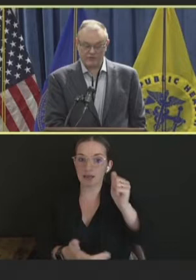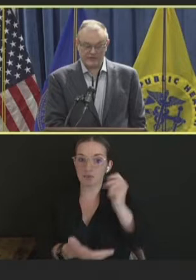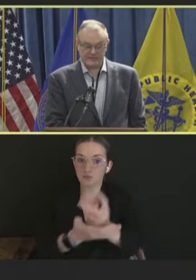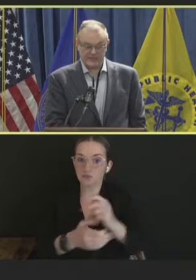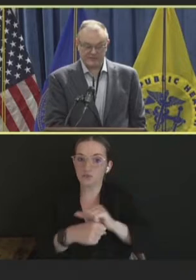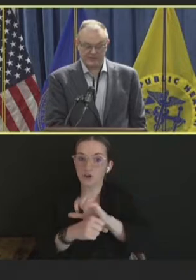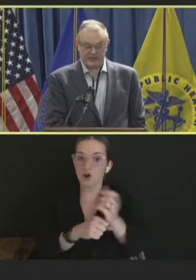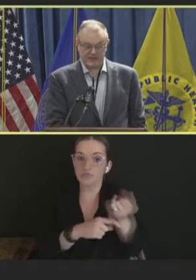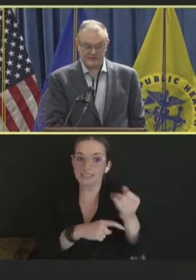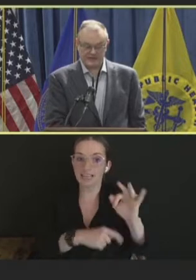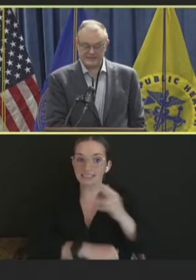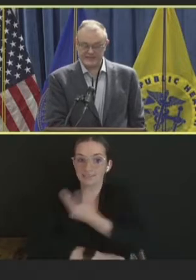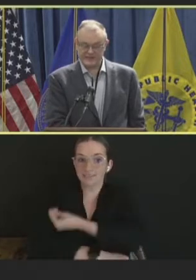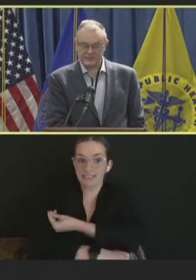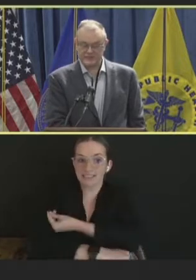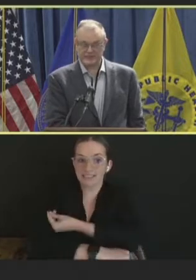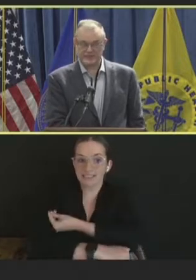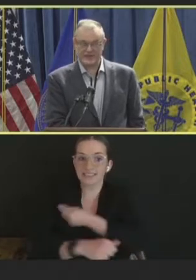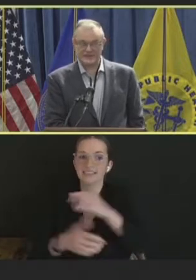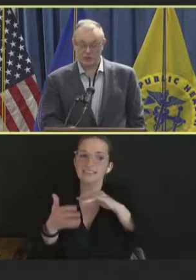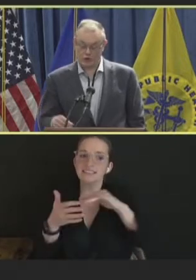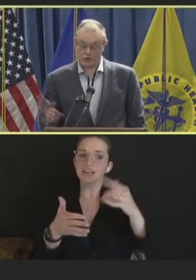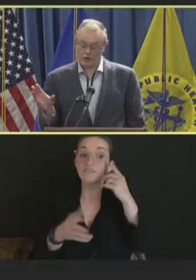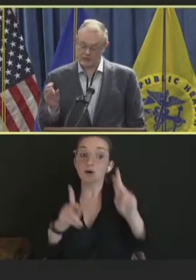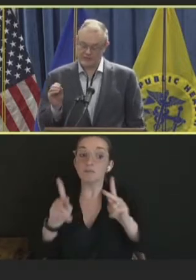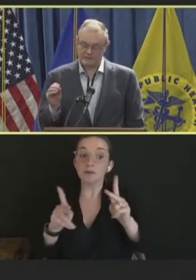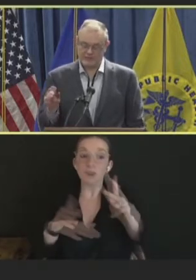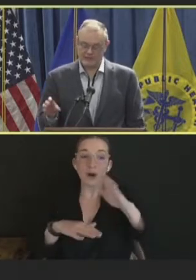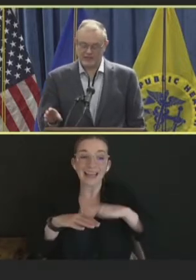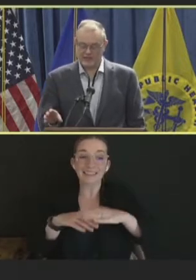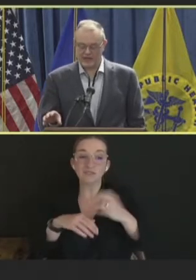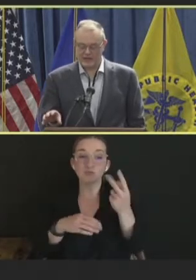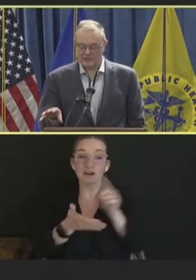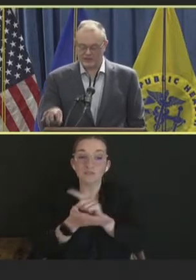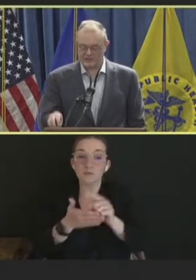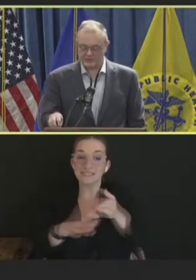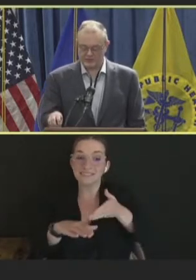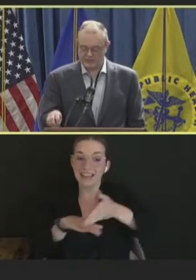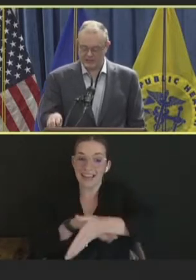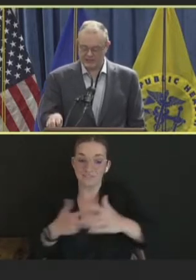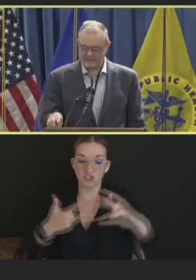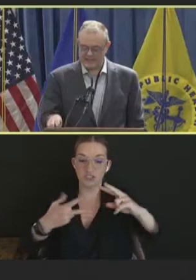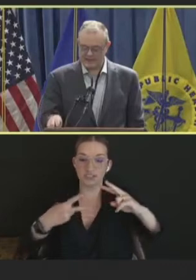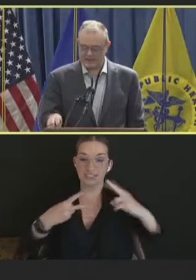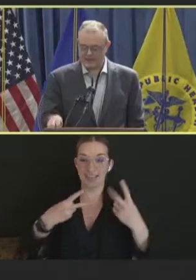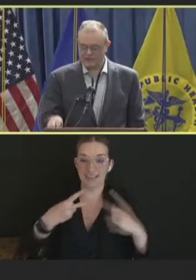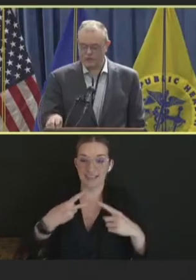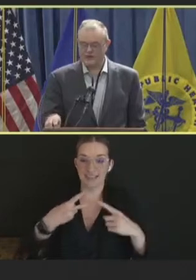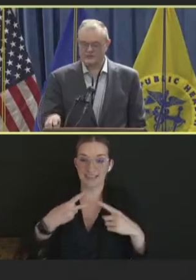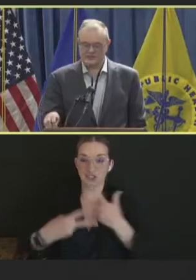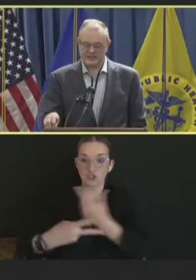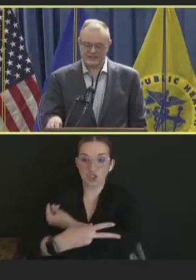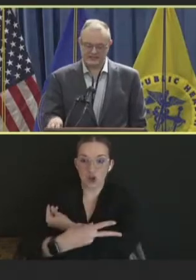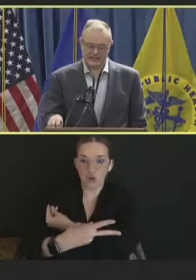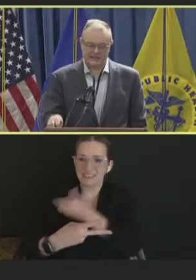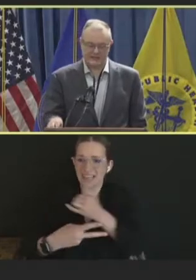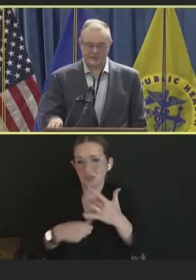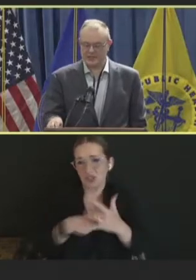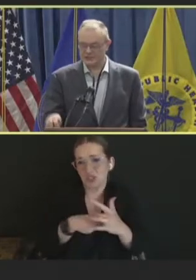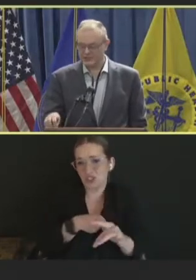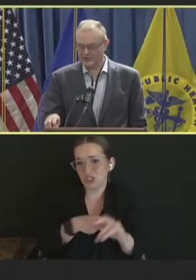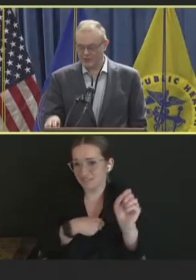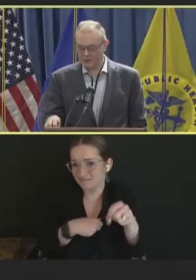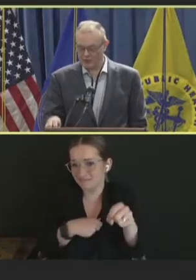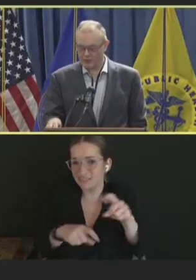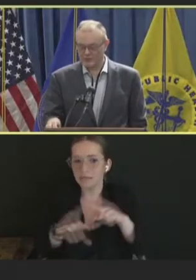12 weeks after the last vaccine dose. That is early, but it was really the timing of when to get that